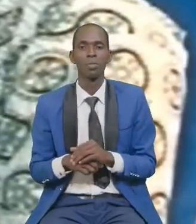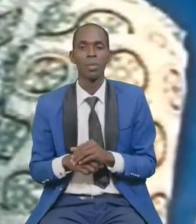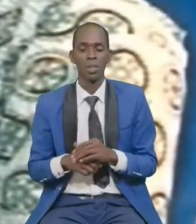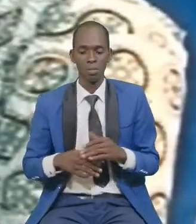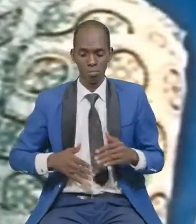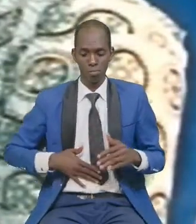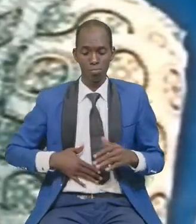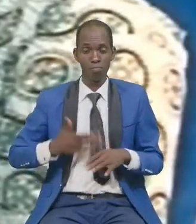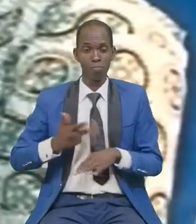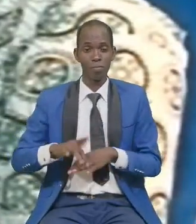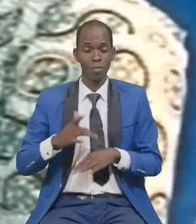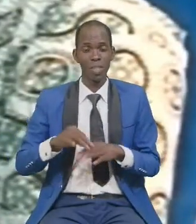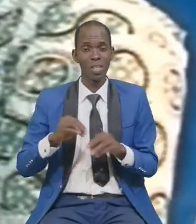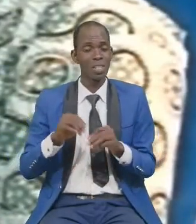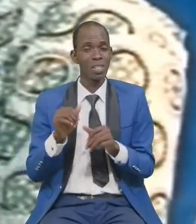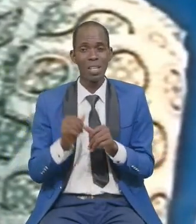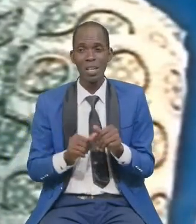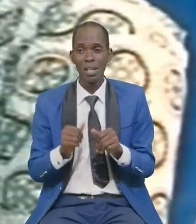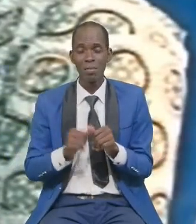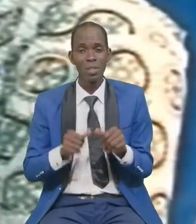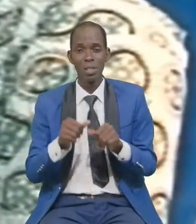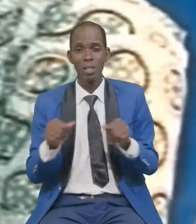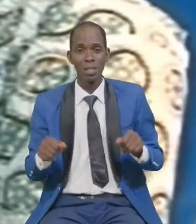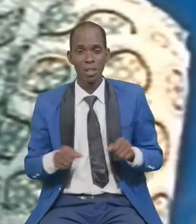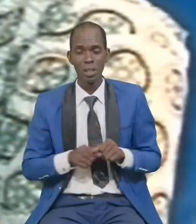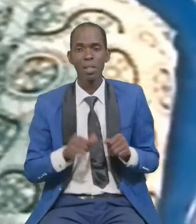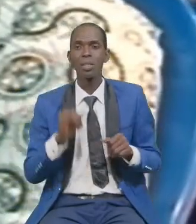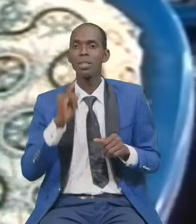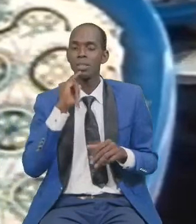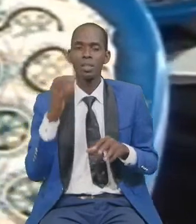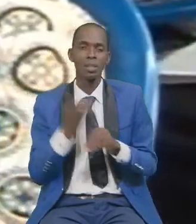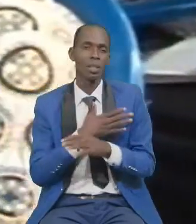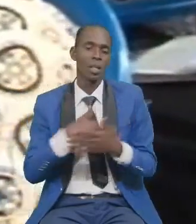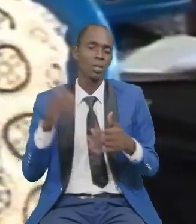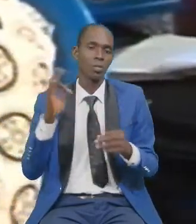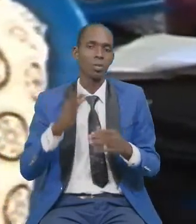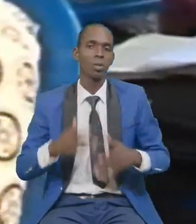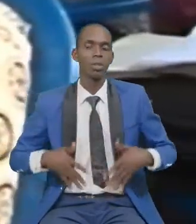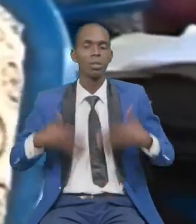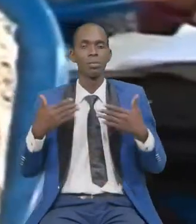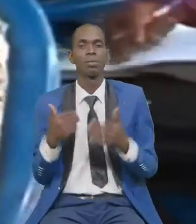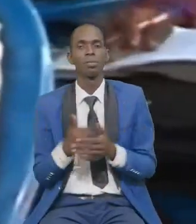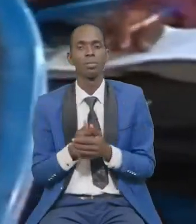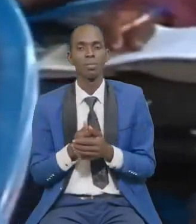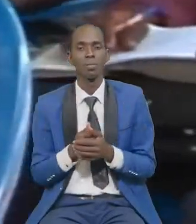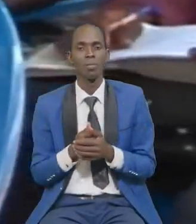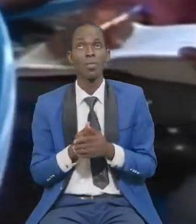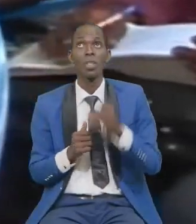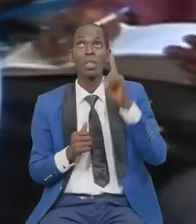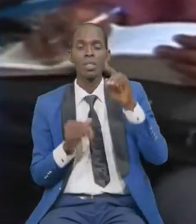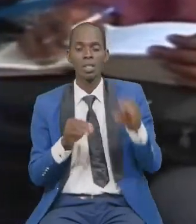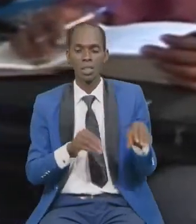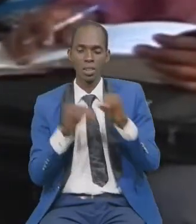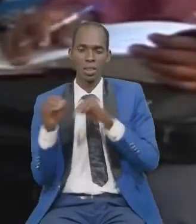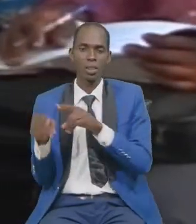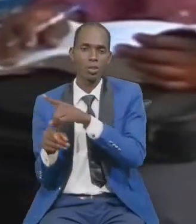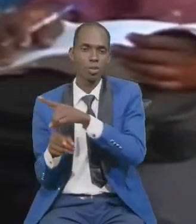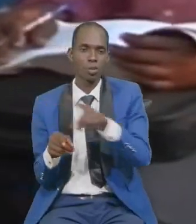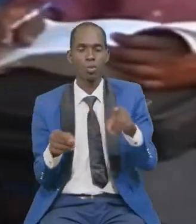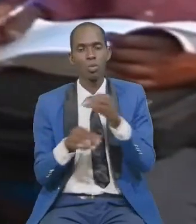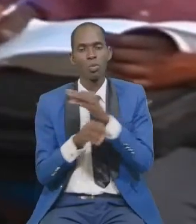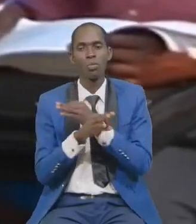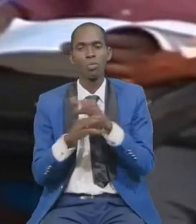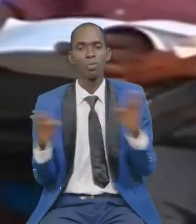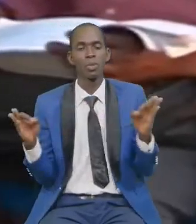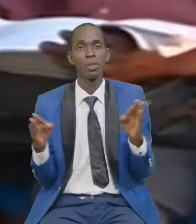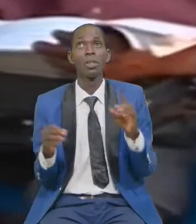Barrenness in every area is taken away from your life. It sets you free. It